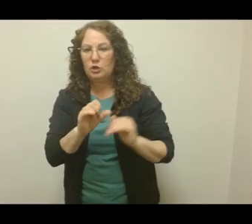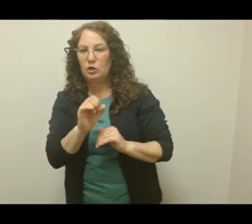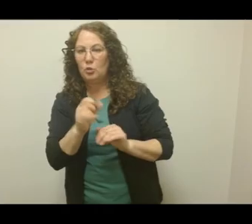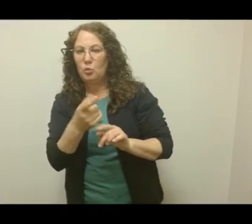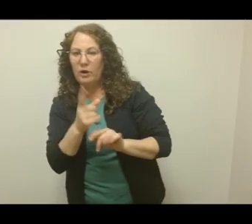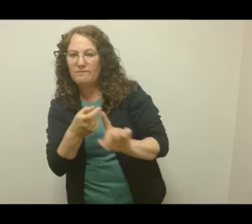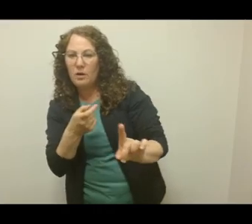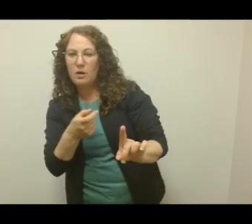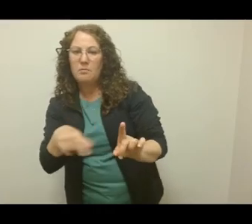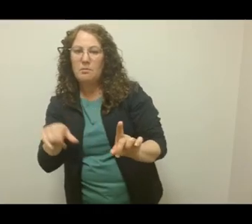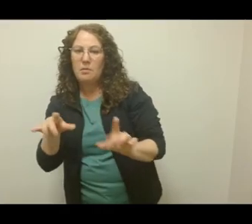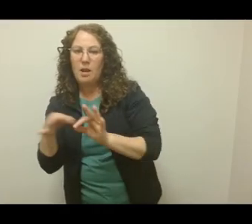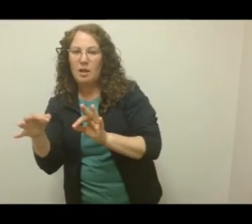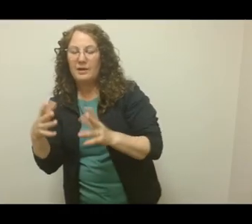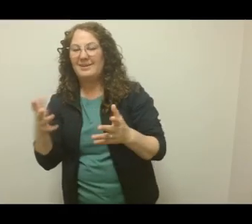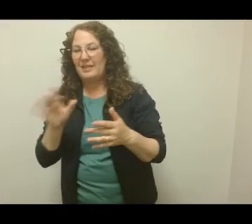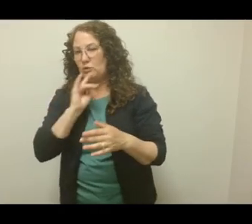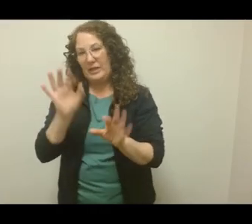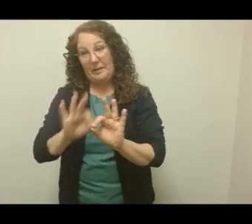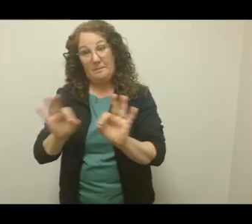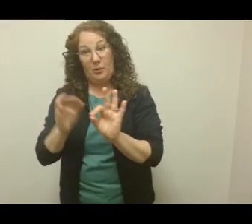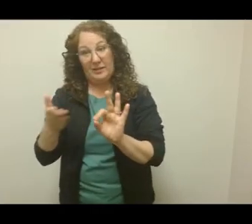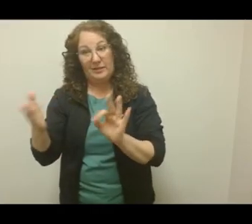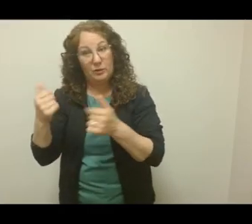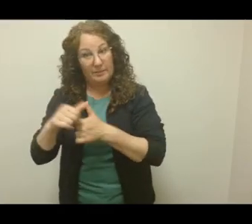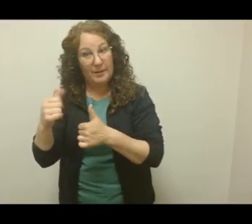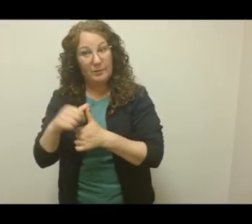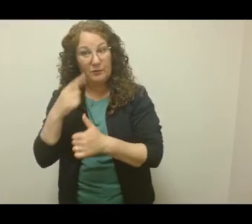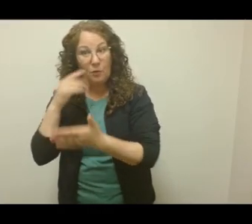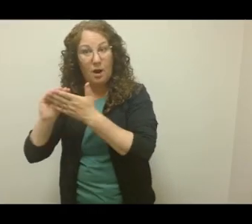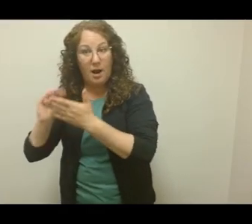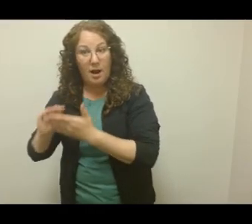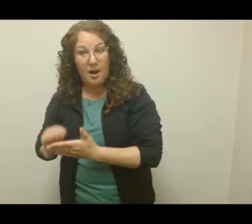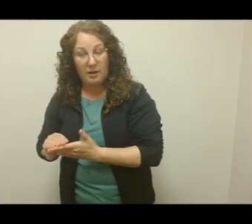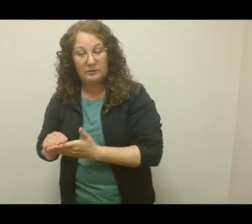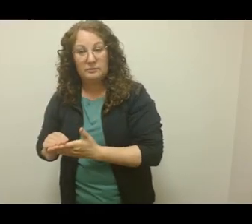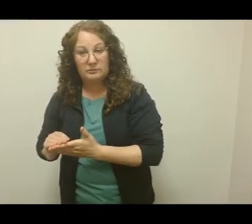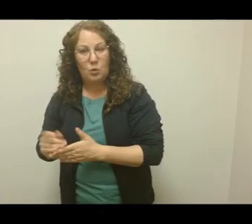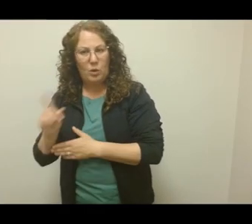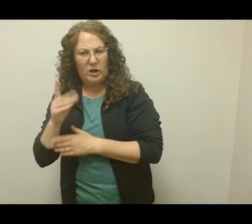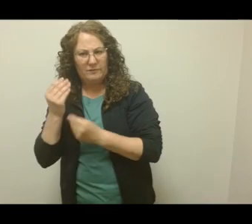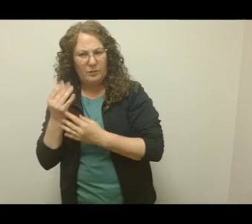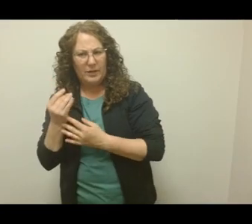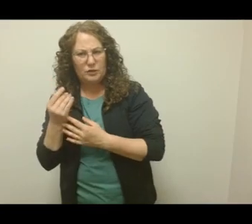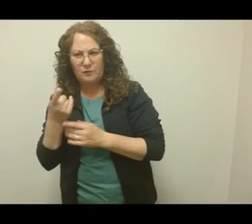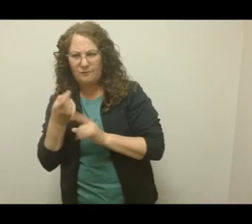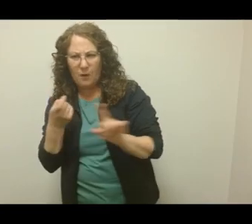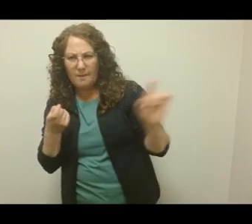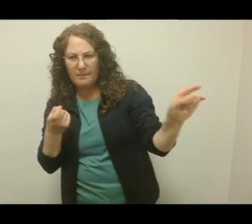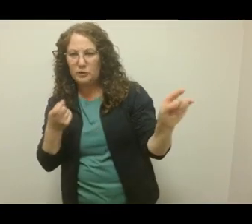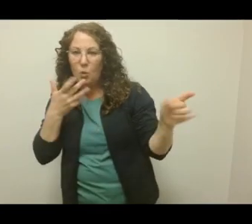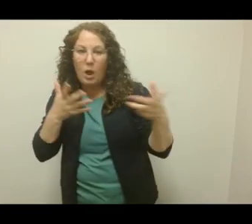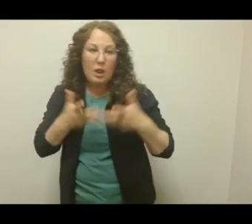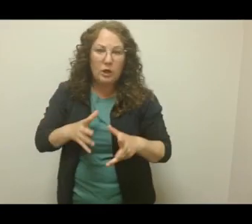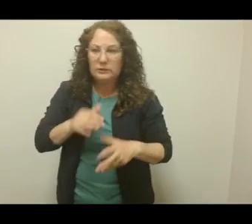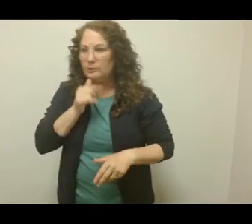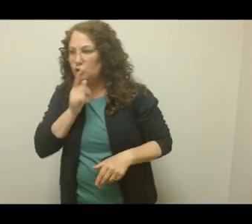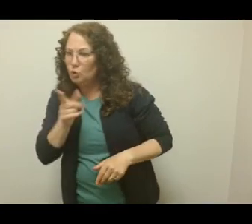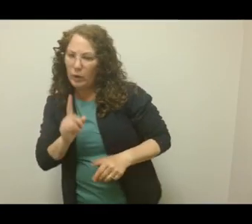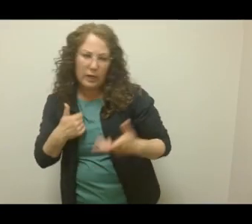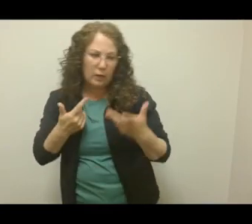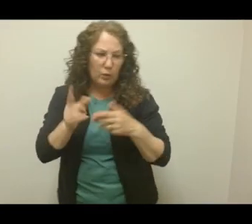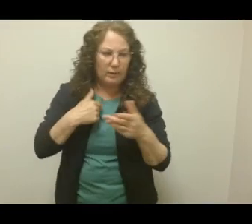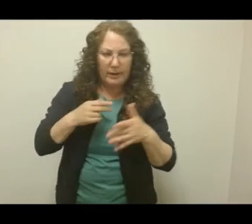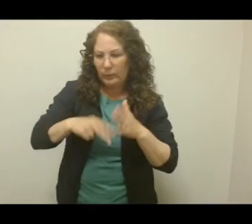got it. This is, of course, a very important thing to remember when taking notes so that things don't get lost or accidentally attributed to the